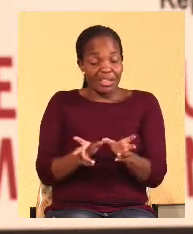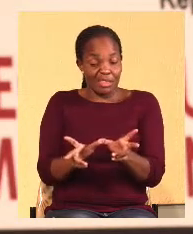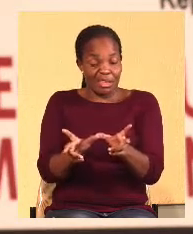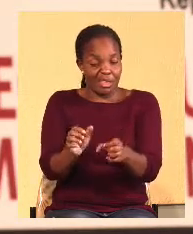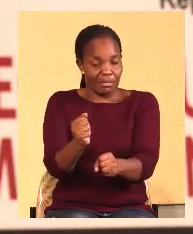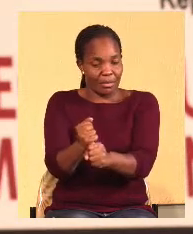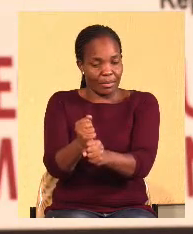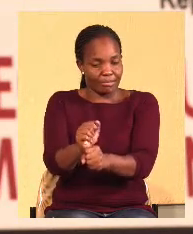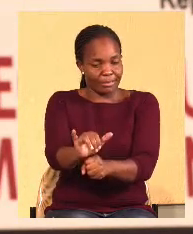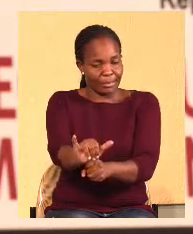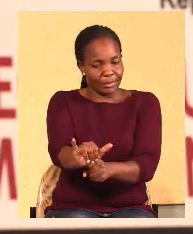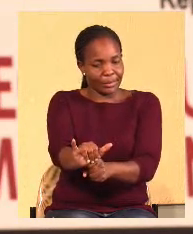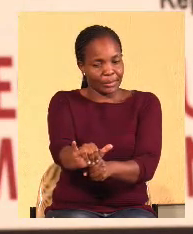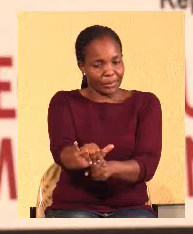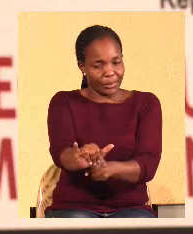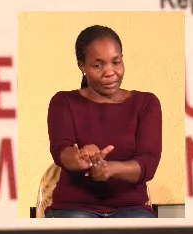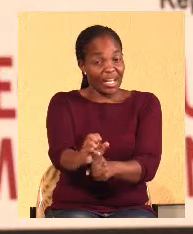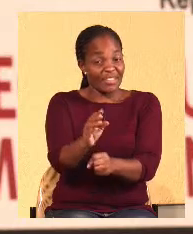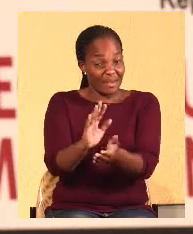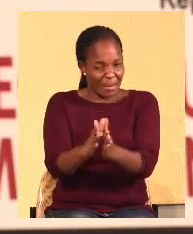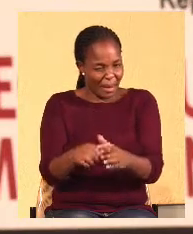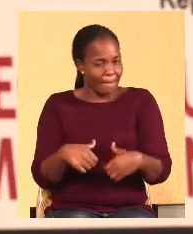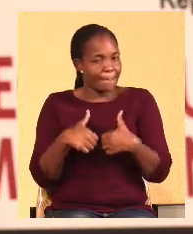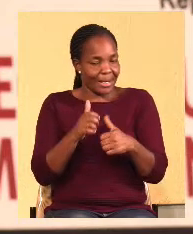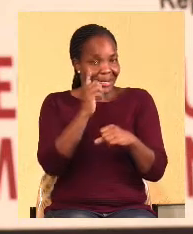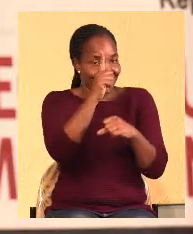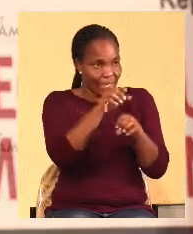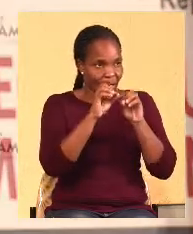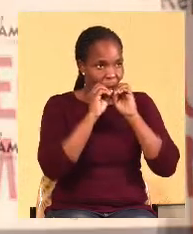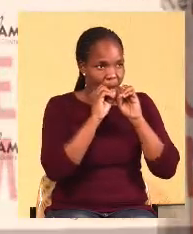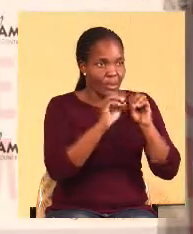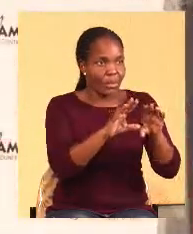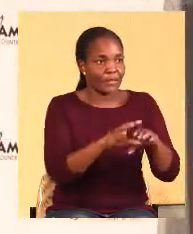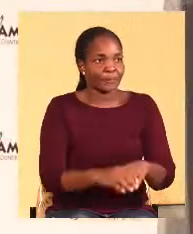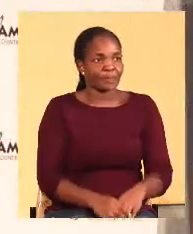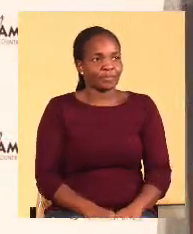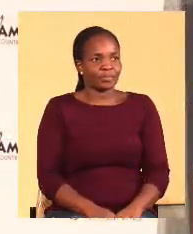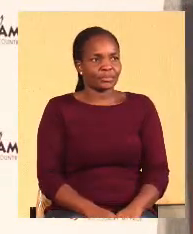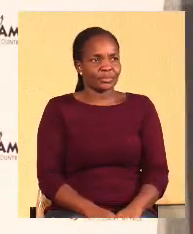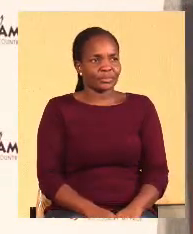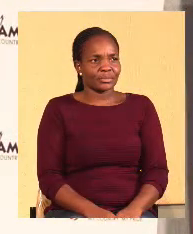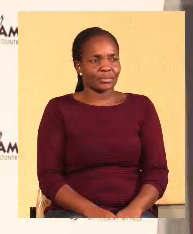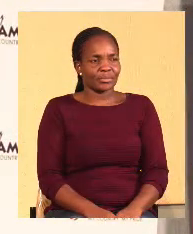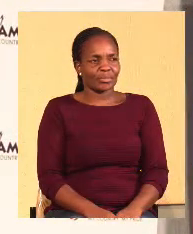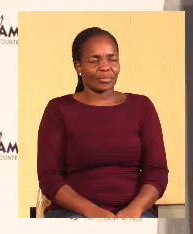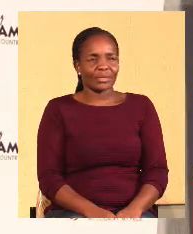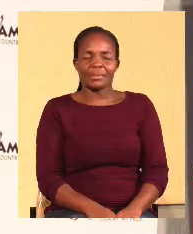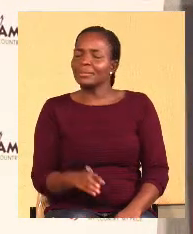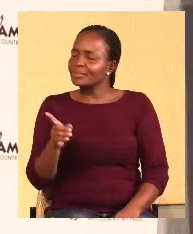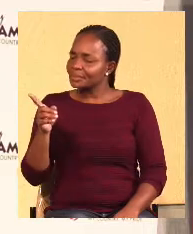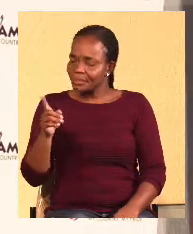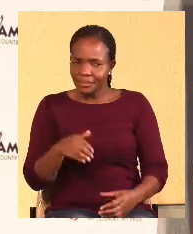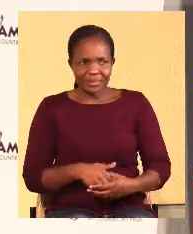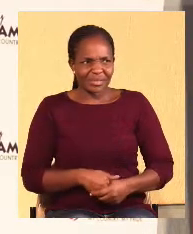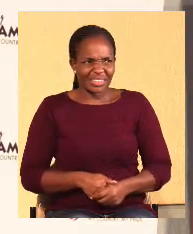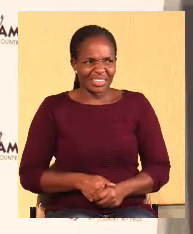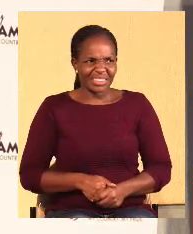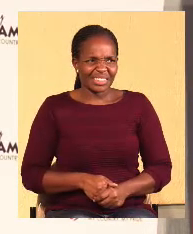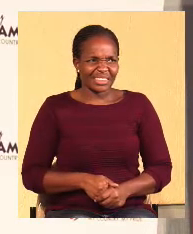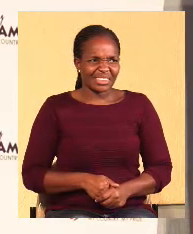updated when they recover. Thank you. Now, there was also another question. Who benefits from this? Is it the